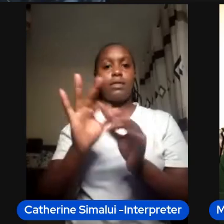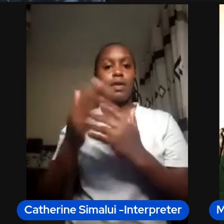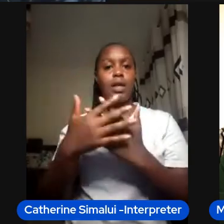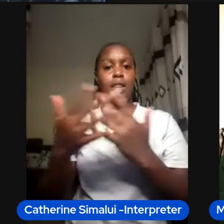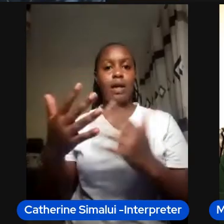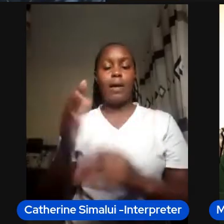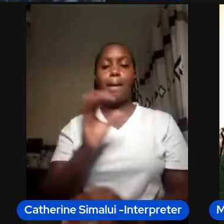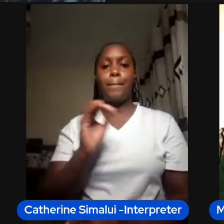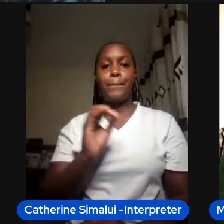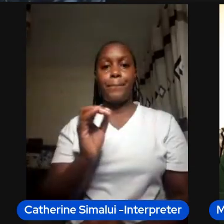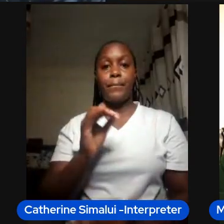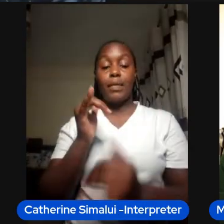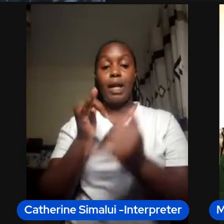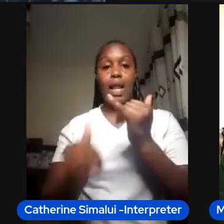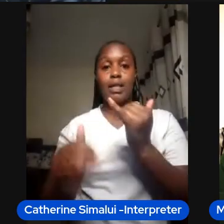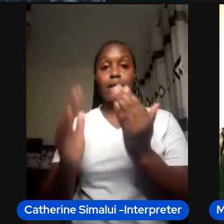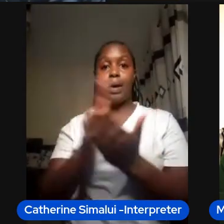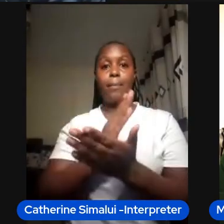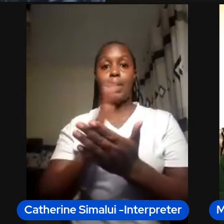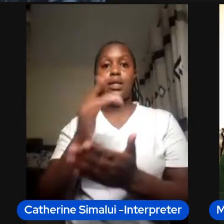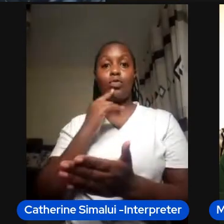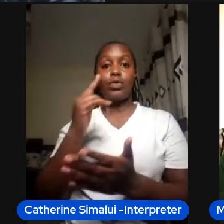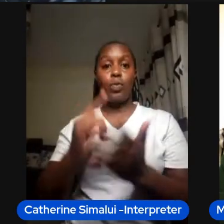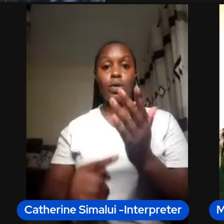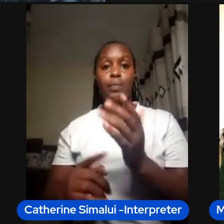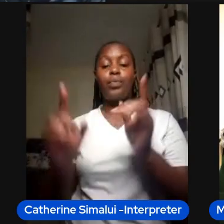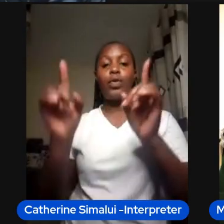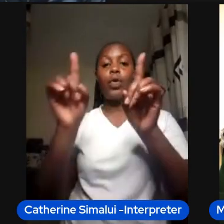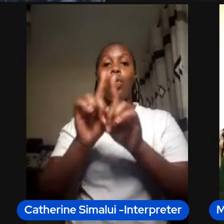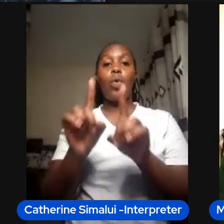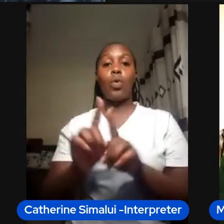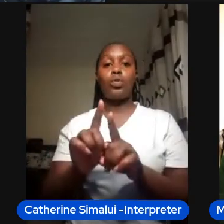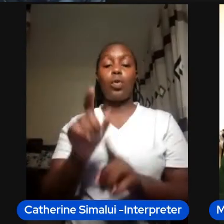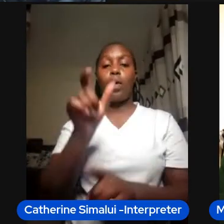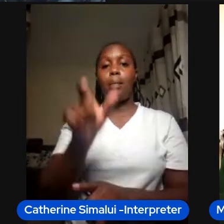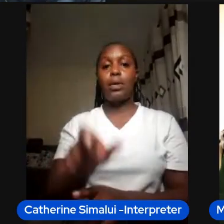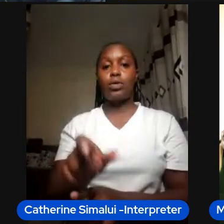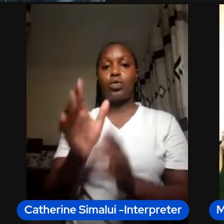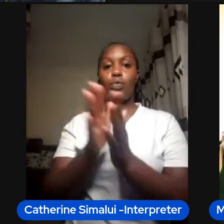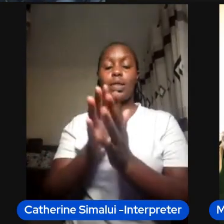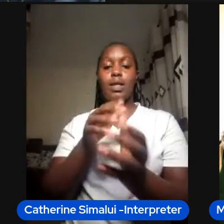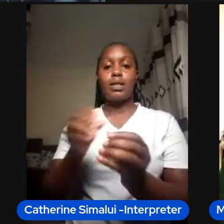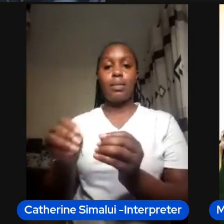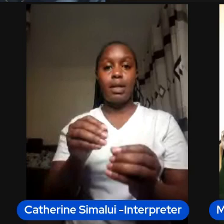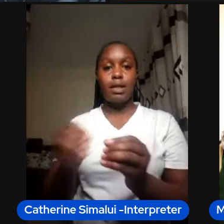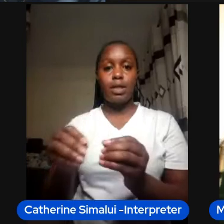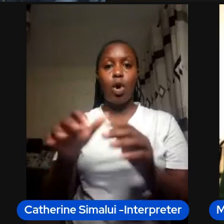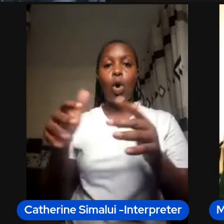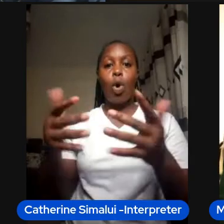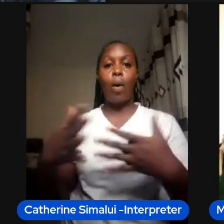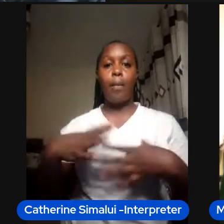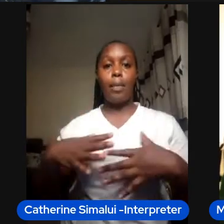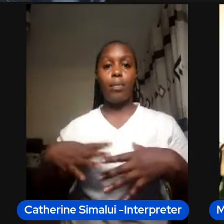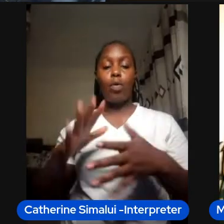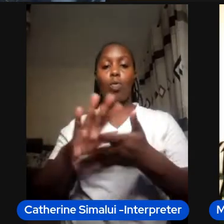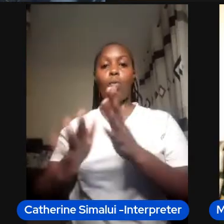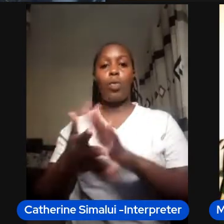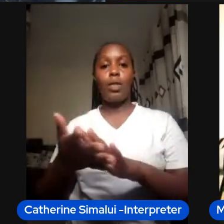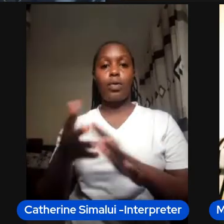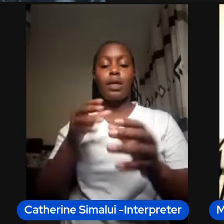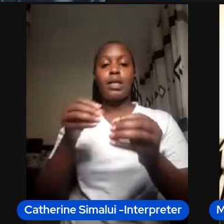The last part I would say is that even persons with disabilities or persons without disabilities should be paid